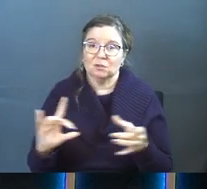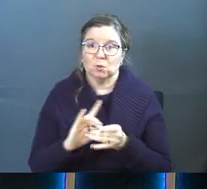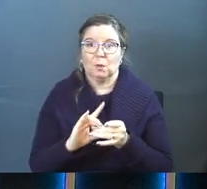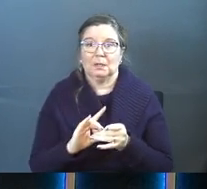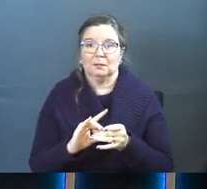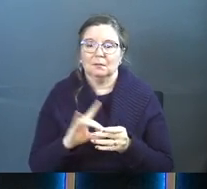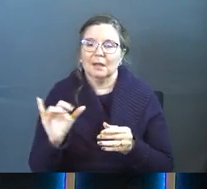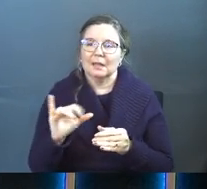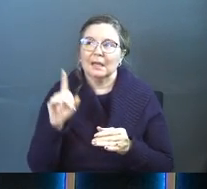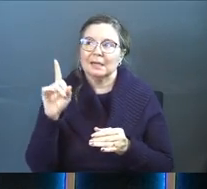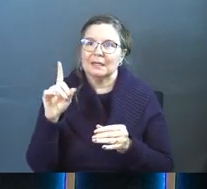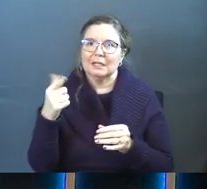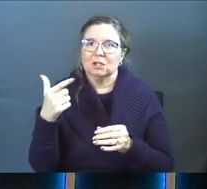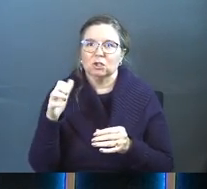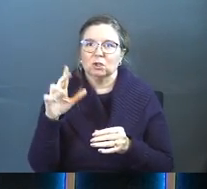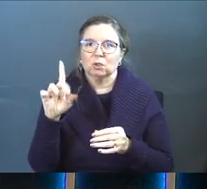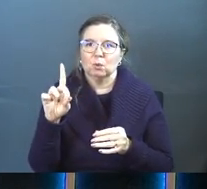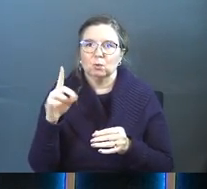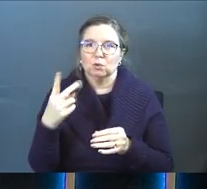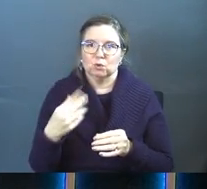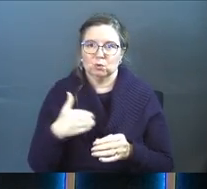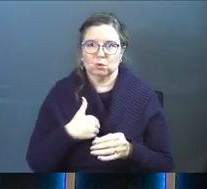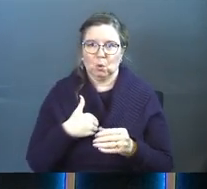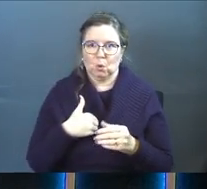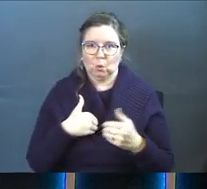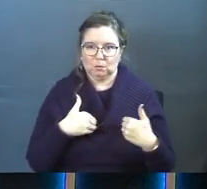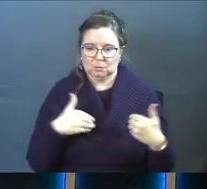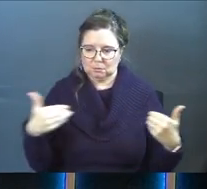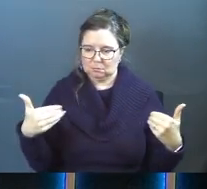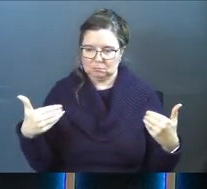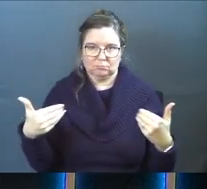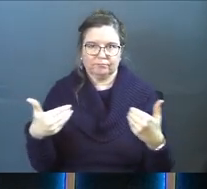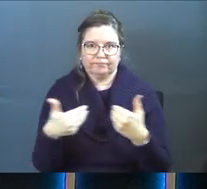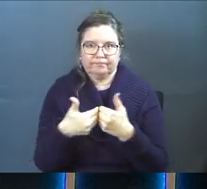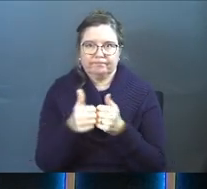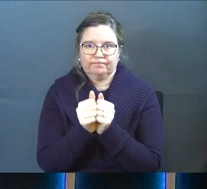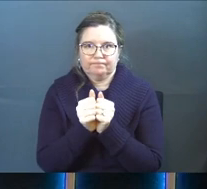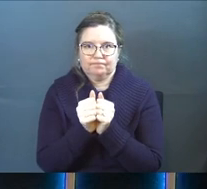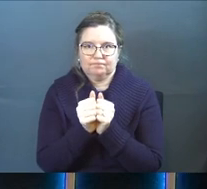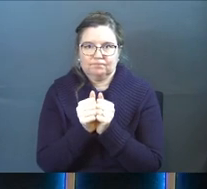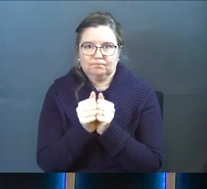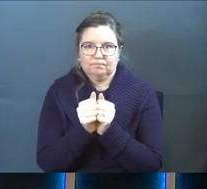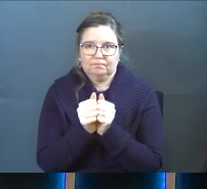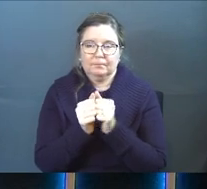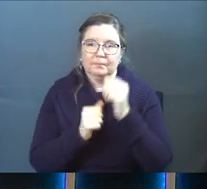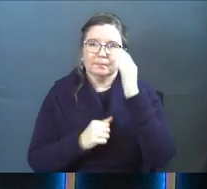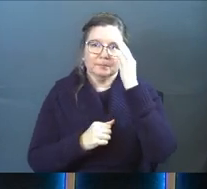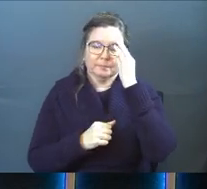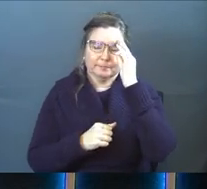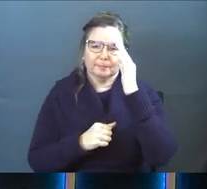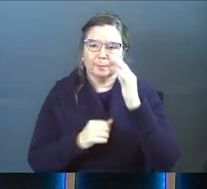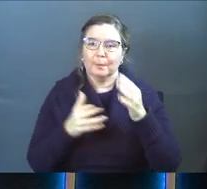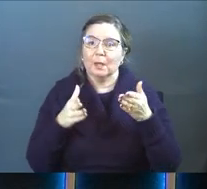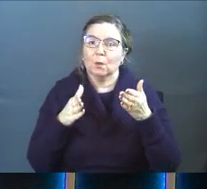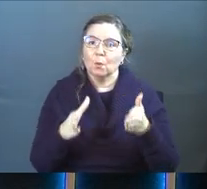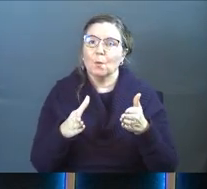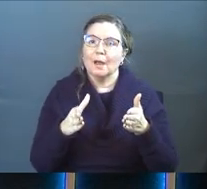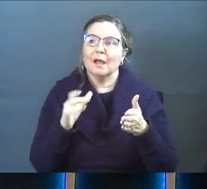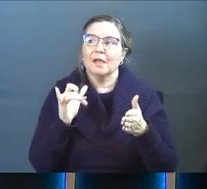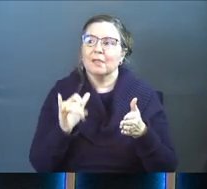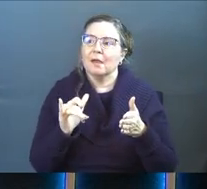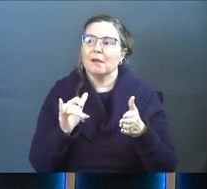joining. And it's like he glued two souls together. He glued you. He glued you in such a way